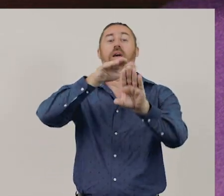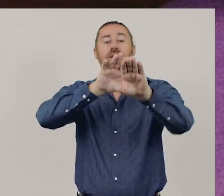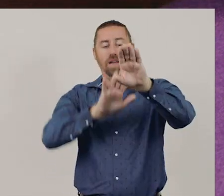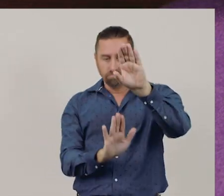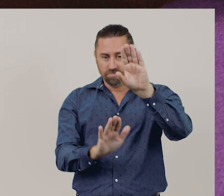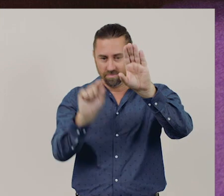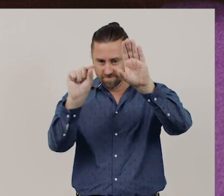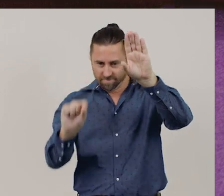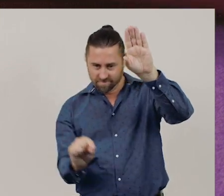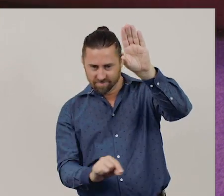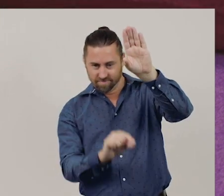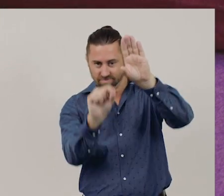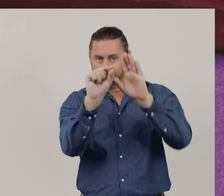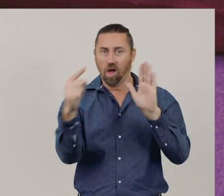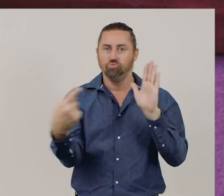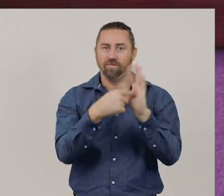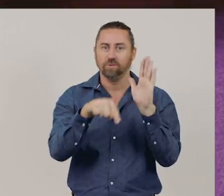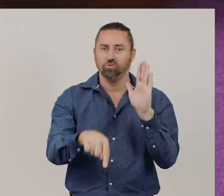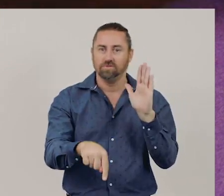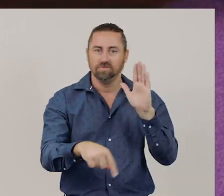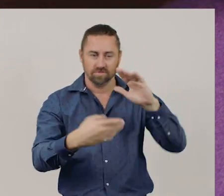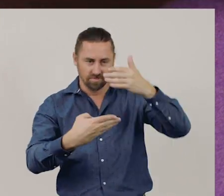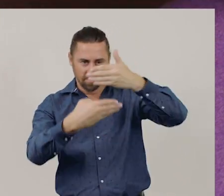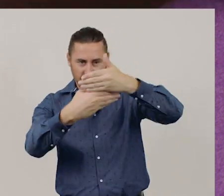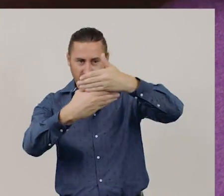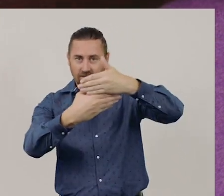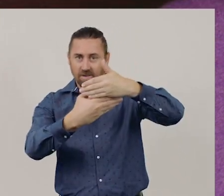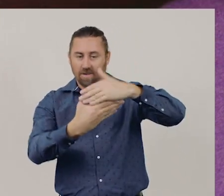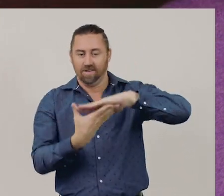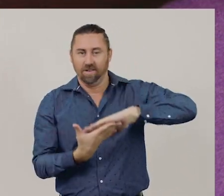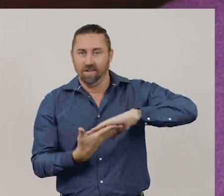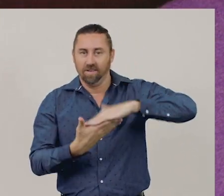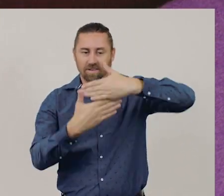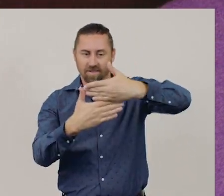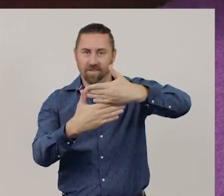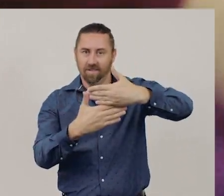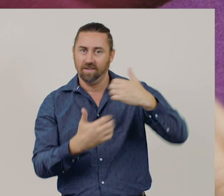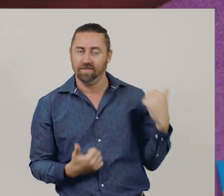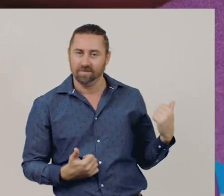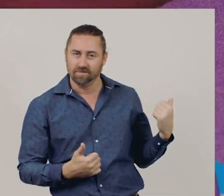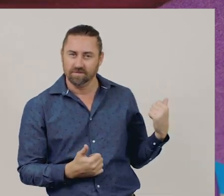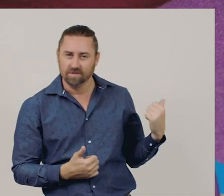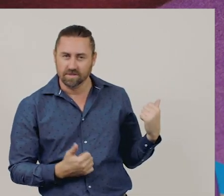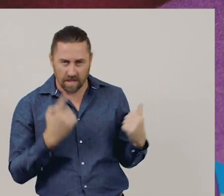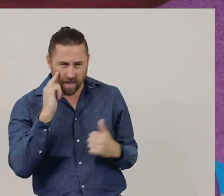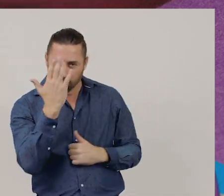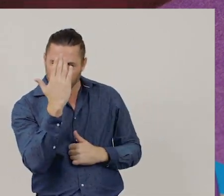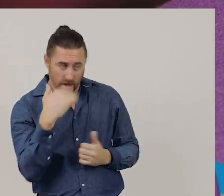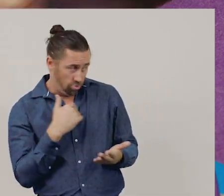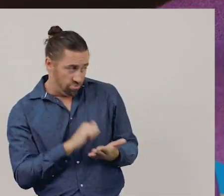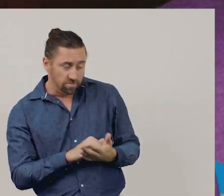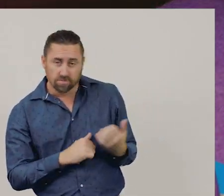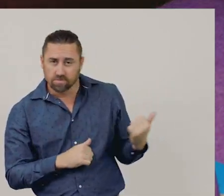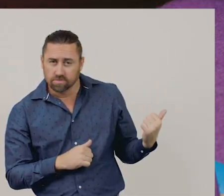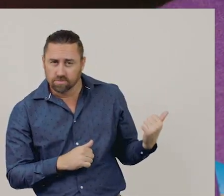it. This is the reflected blocks. Here, here and here. Let's check it with the mirror.